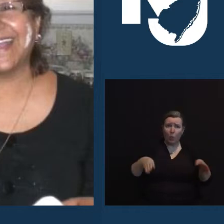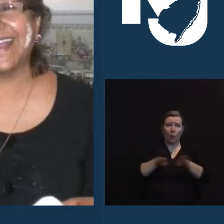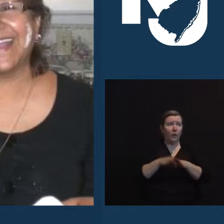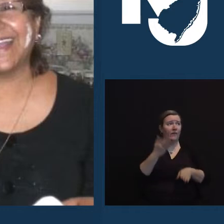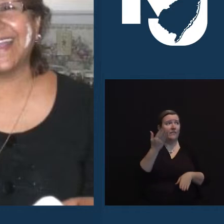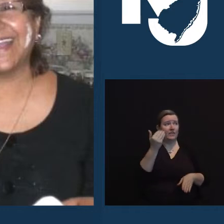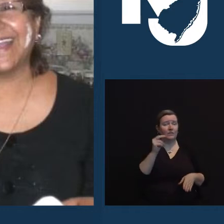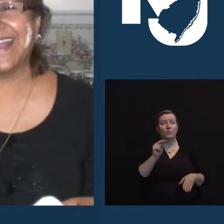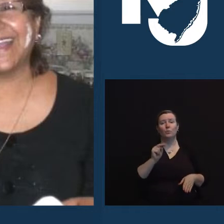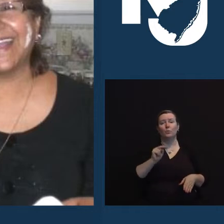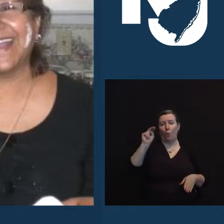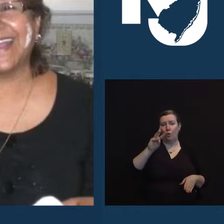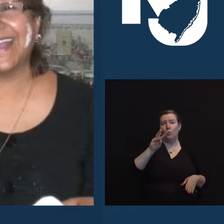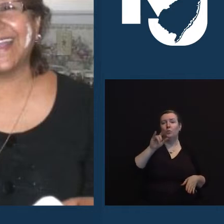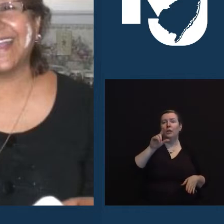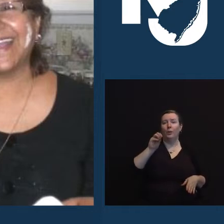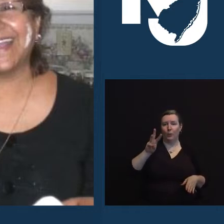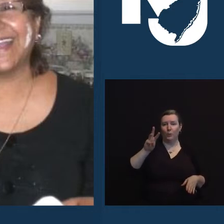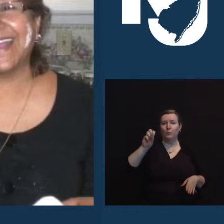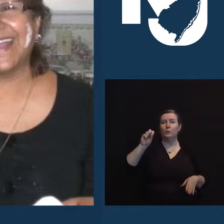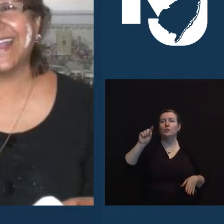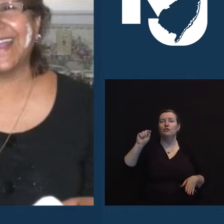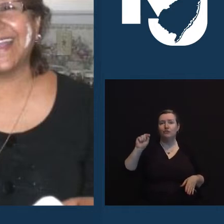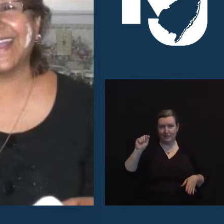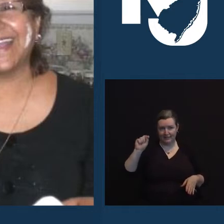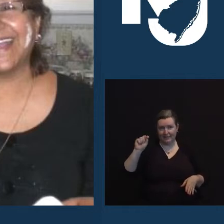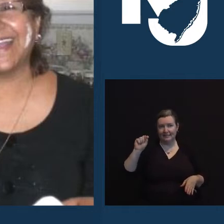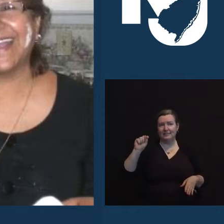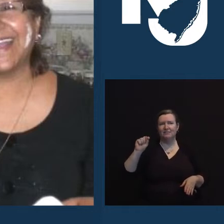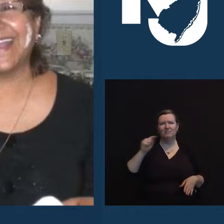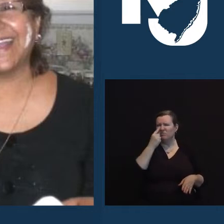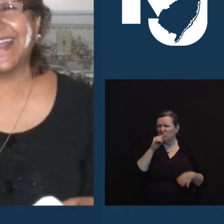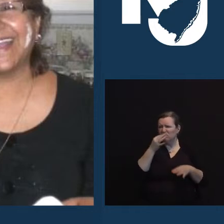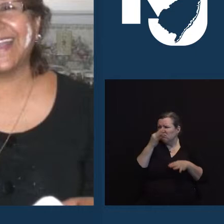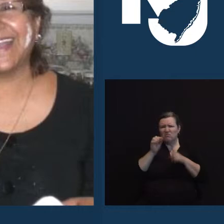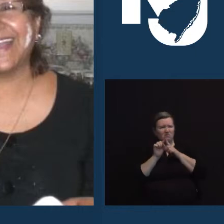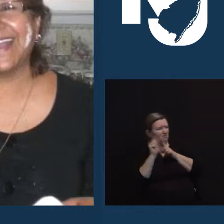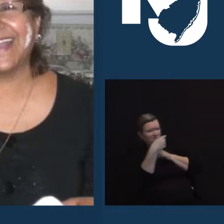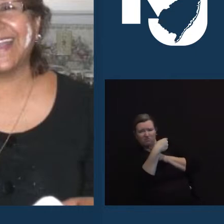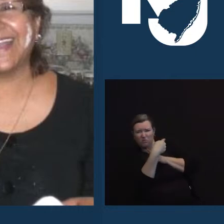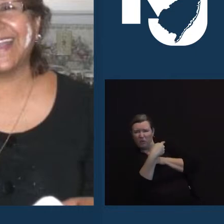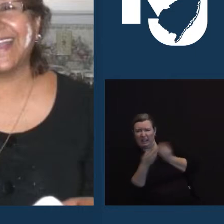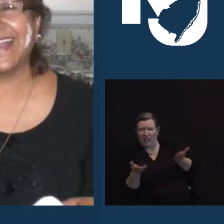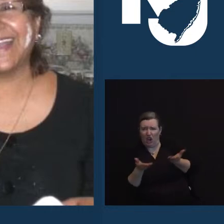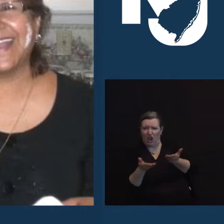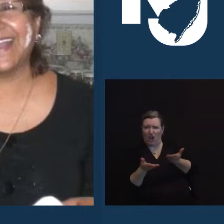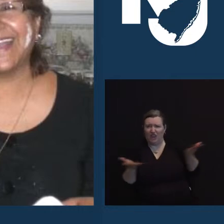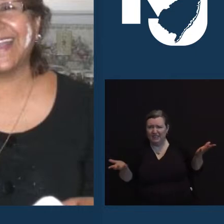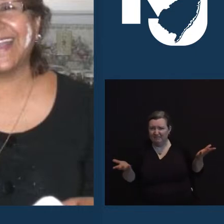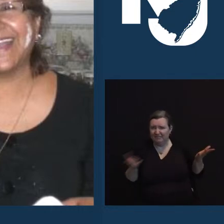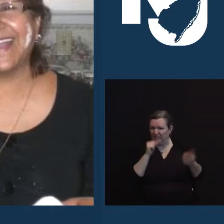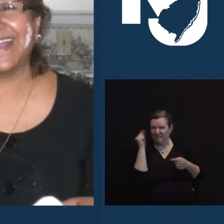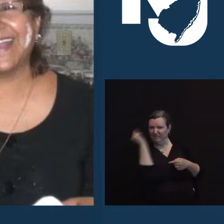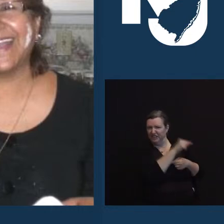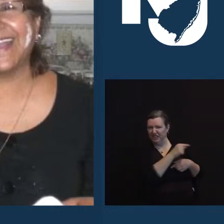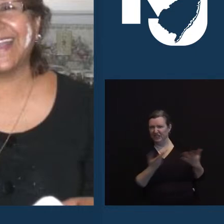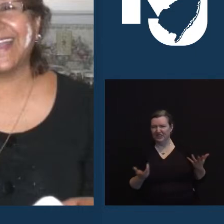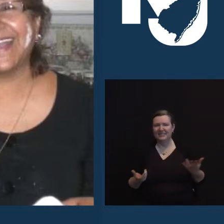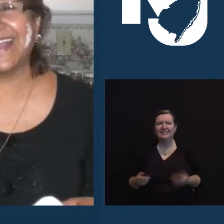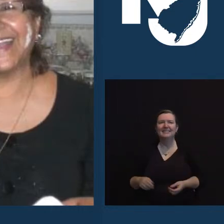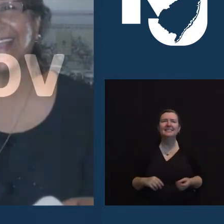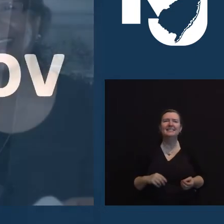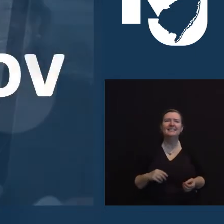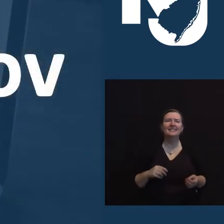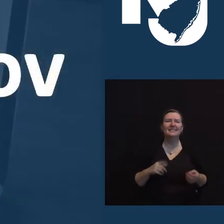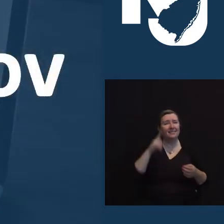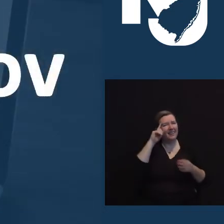Willow Street, right here in Trenton, right off of State Street. 15 North Willow Street. So to get us to that future, that brighter future, we